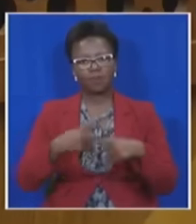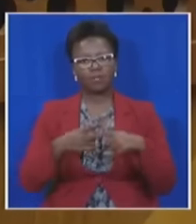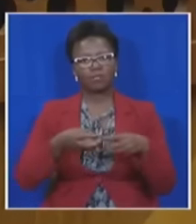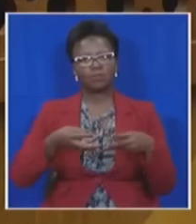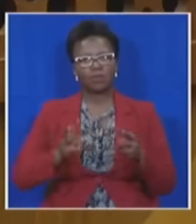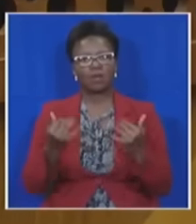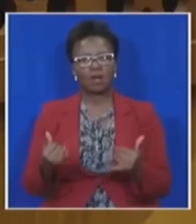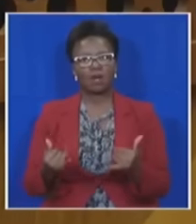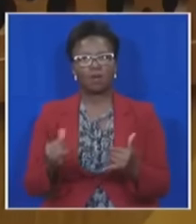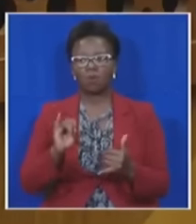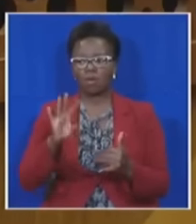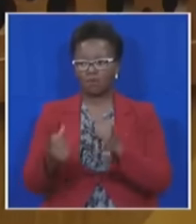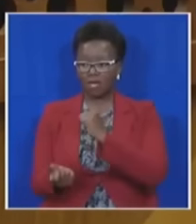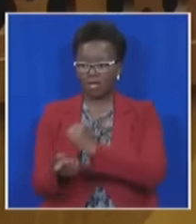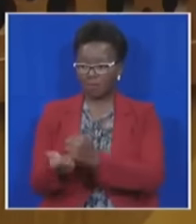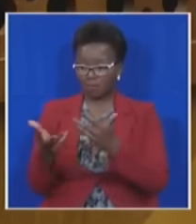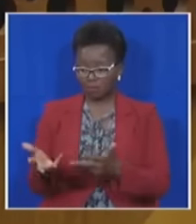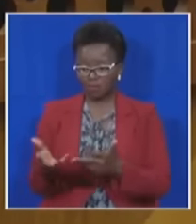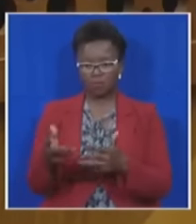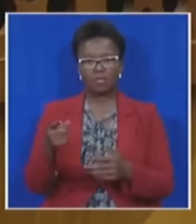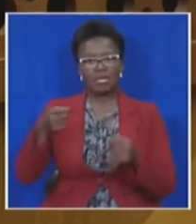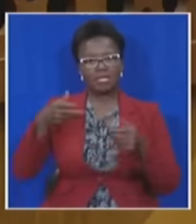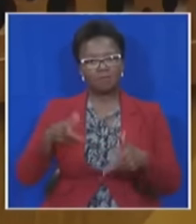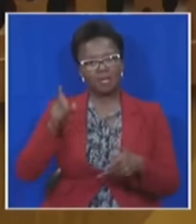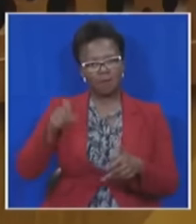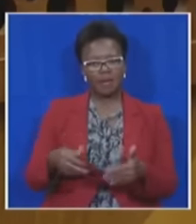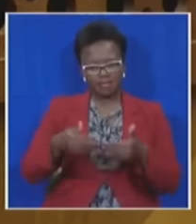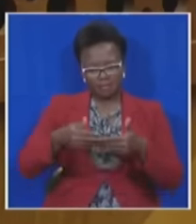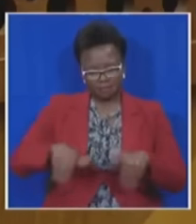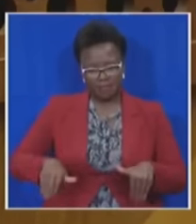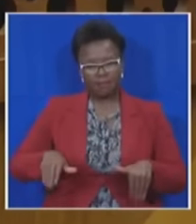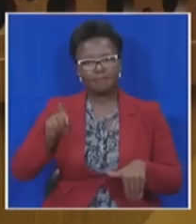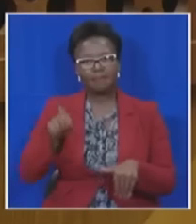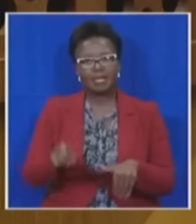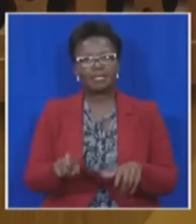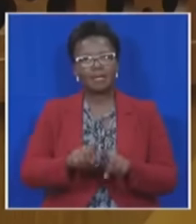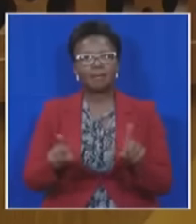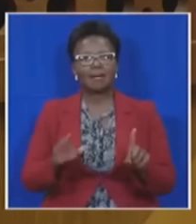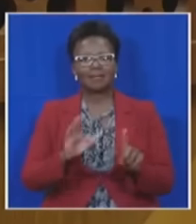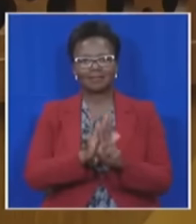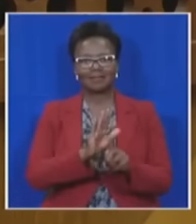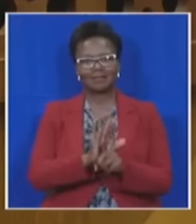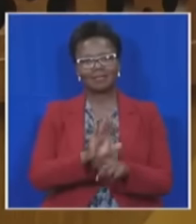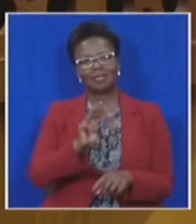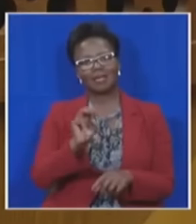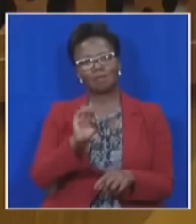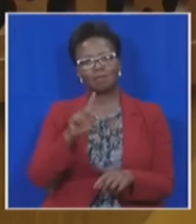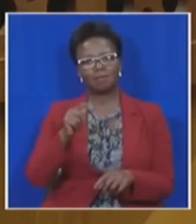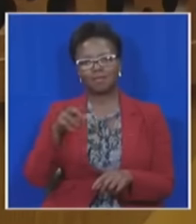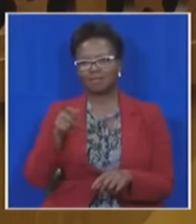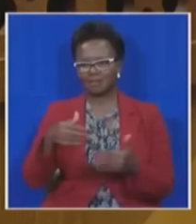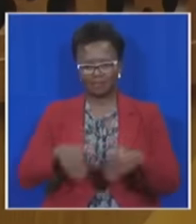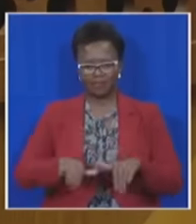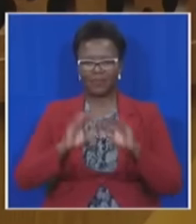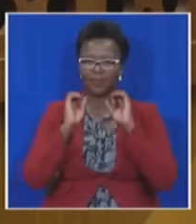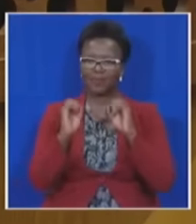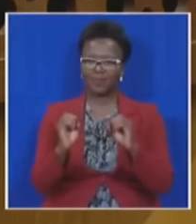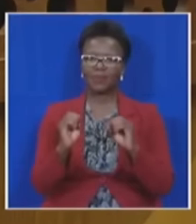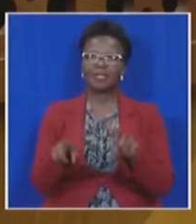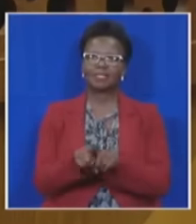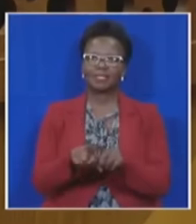to occur, the Speaker must be politically independent. Unfortunately, Baleka Mbete is compromised in that she is also